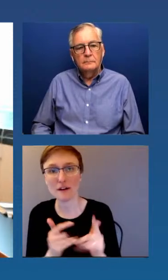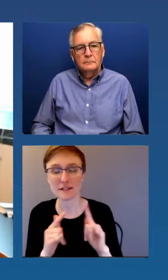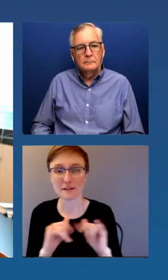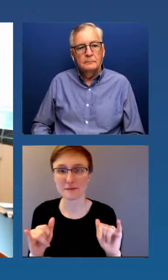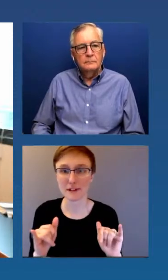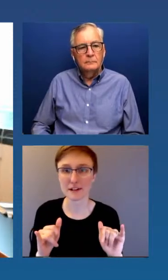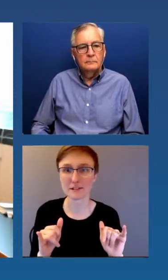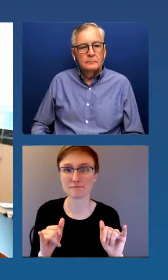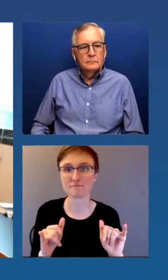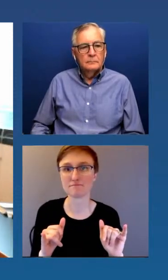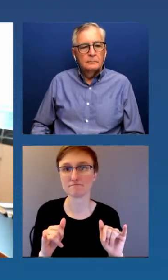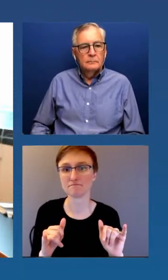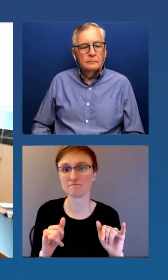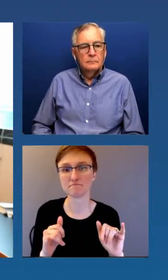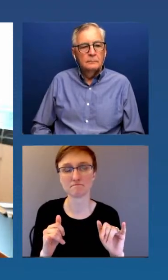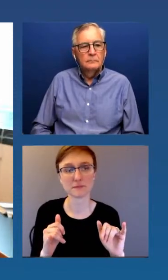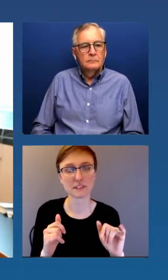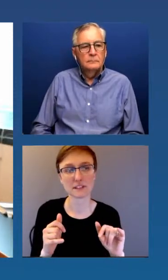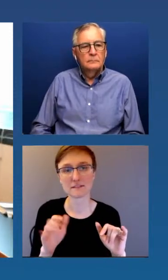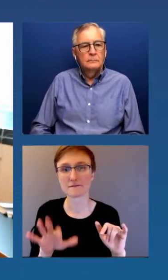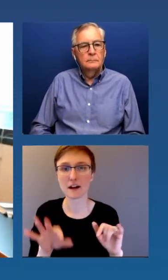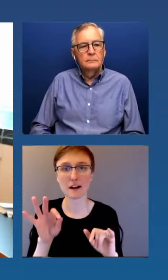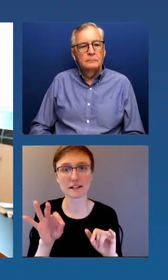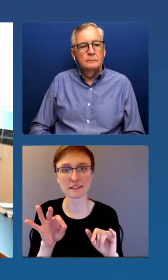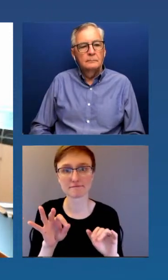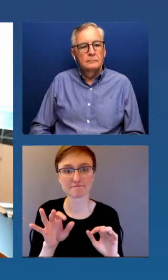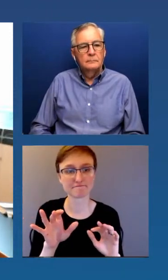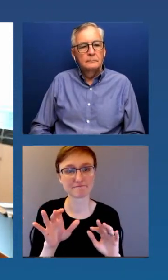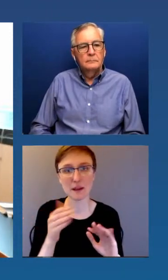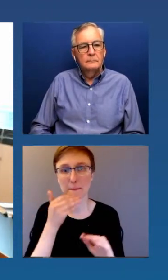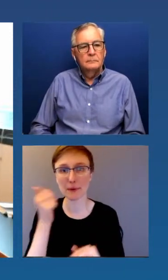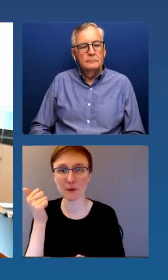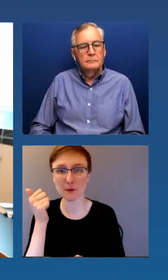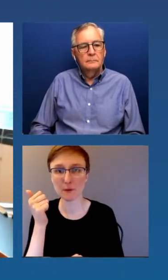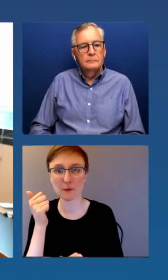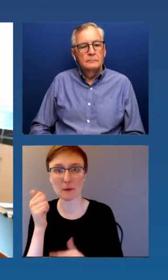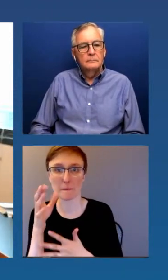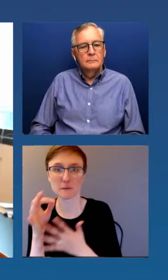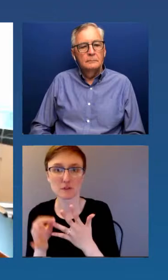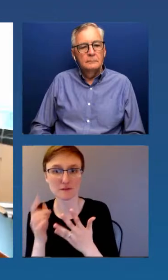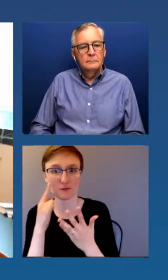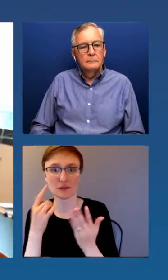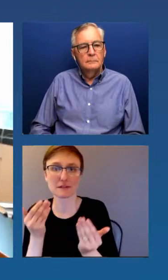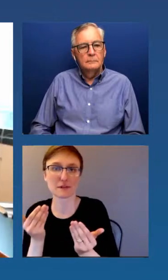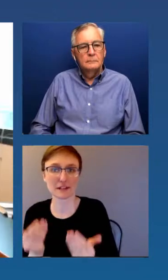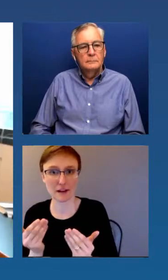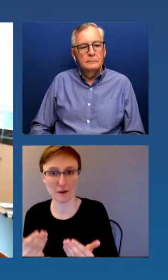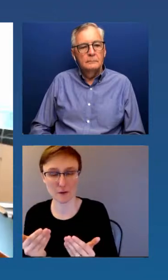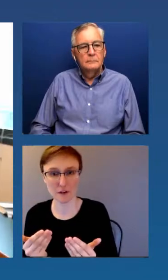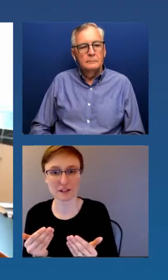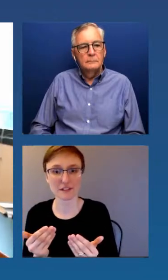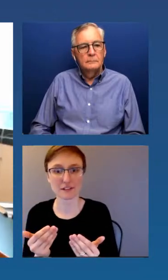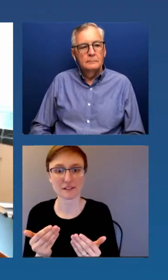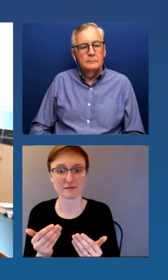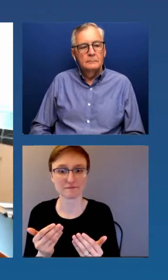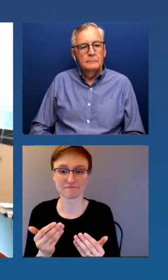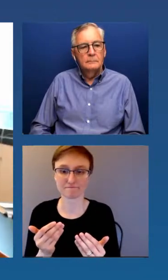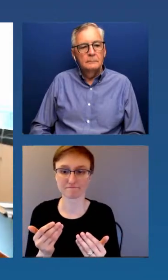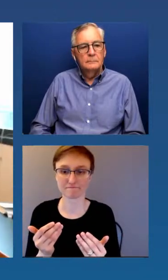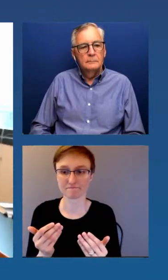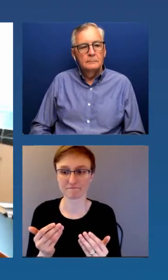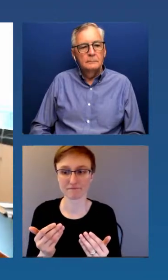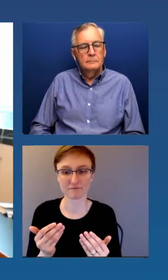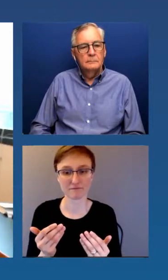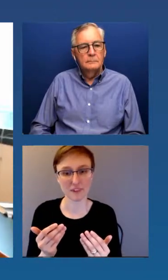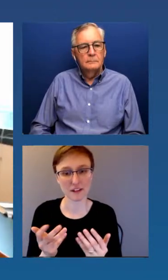transitioning to things that might work better for people now at different stages of the pandemic, at a different place where